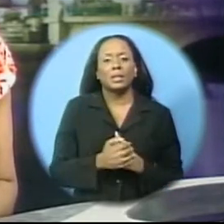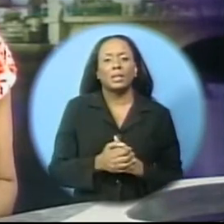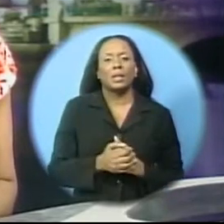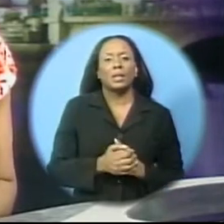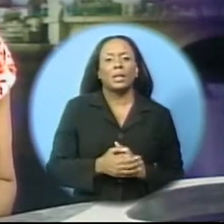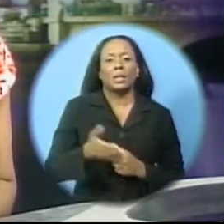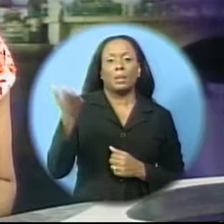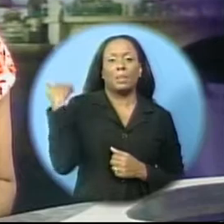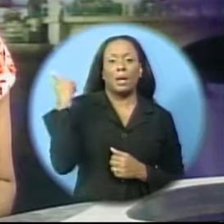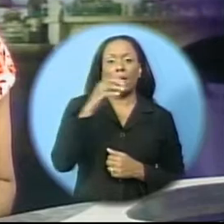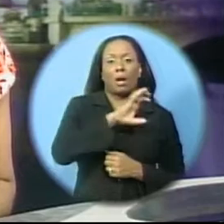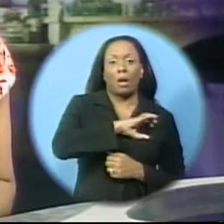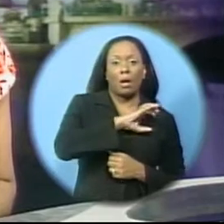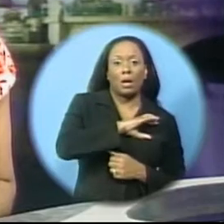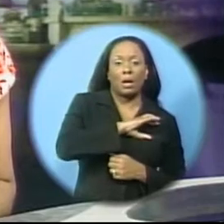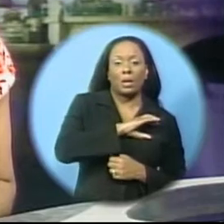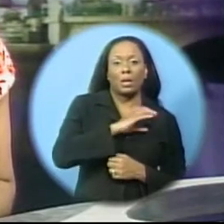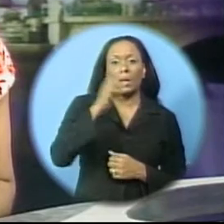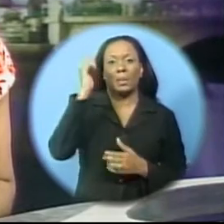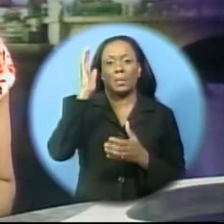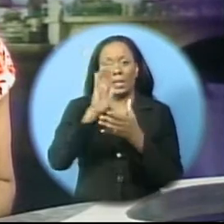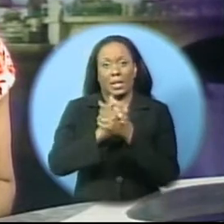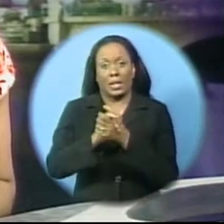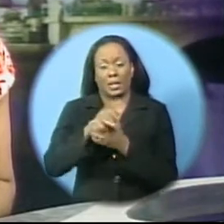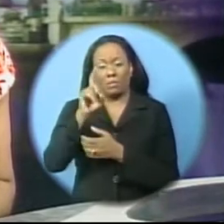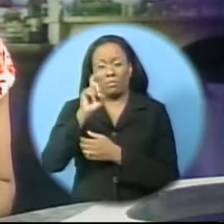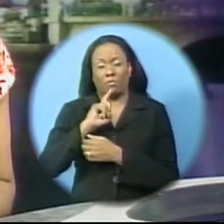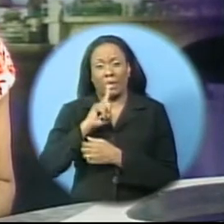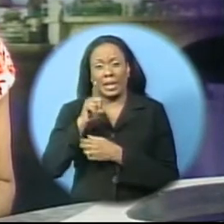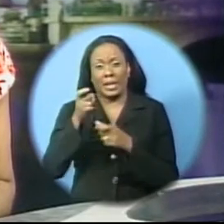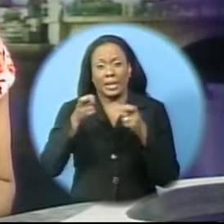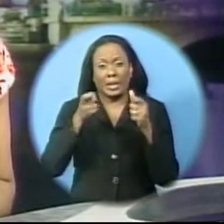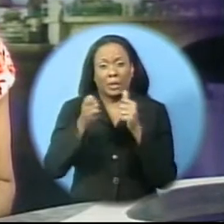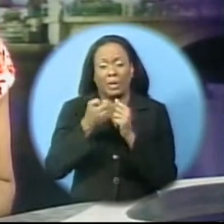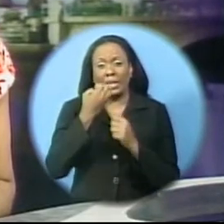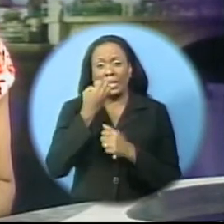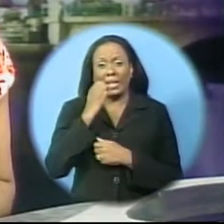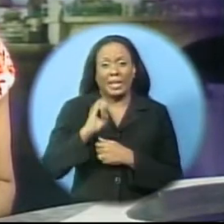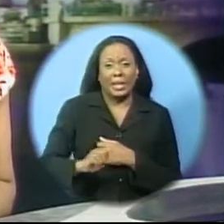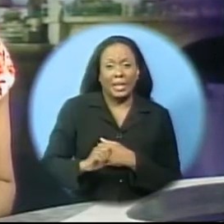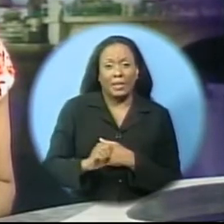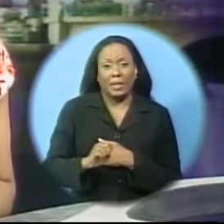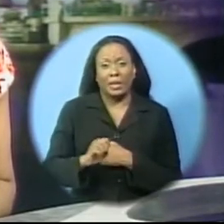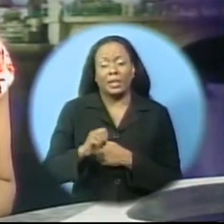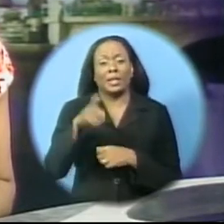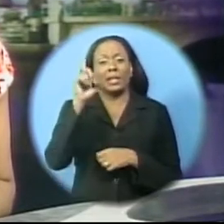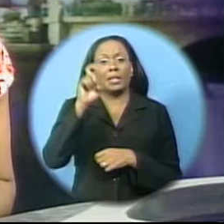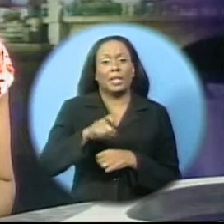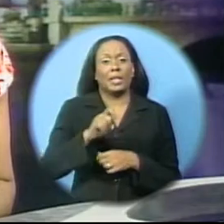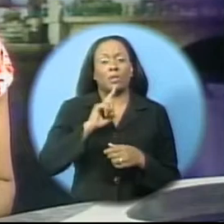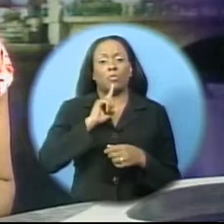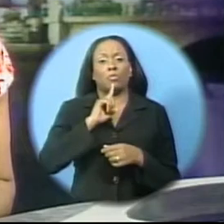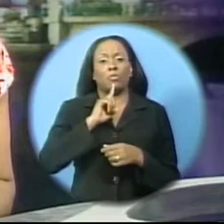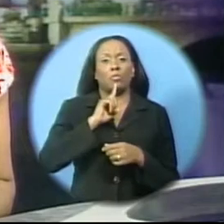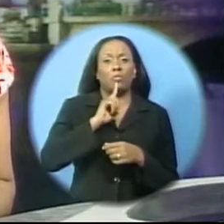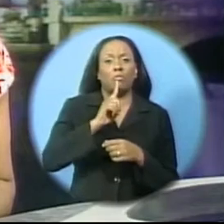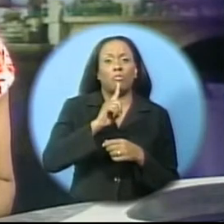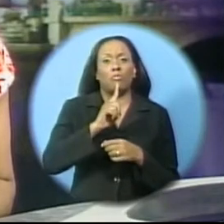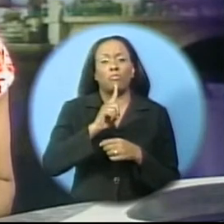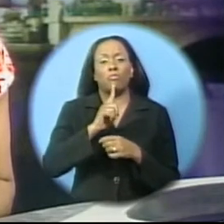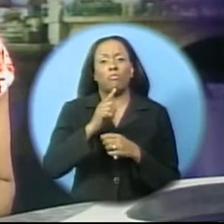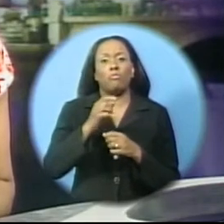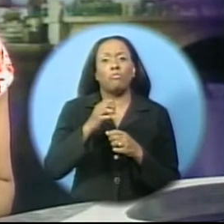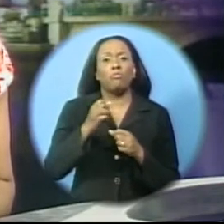reverend believes exorcism is necessary to fight the negative forces plaguing today's society. Speaking at the Democratic Labour